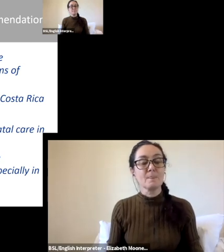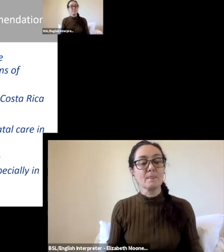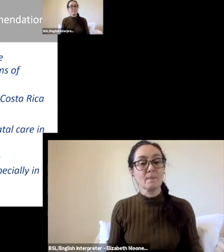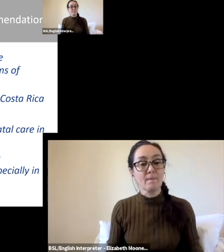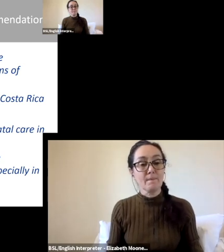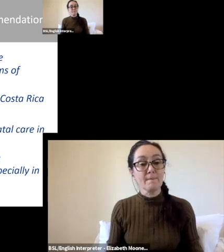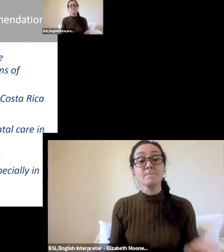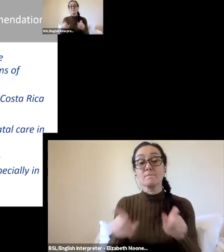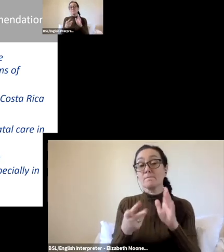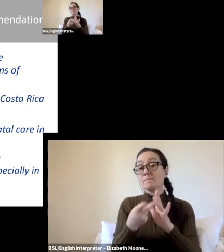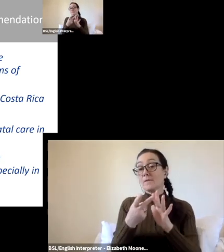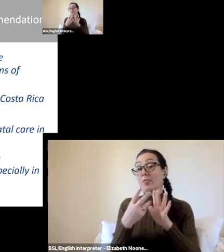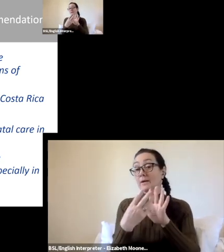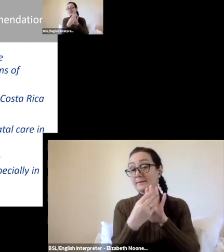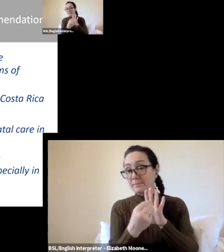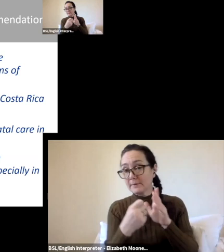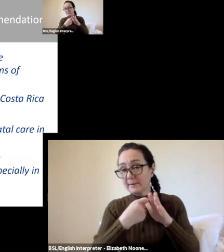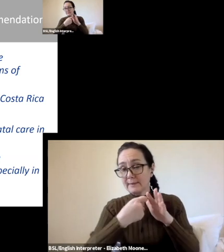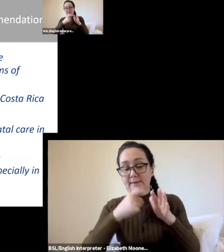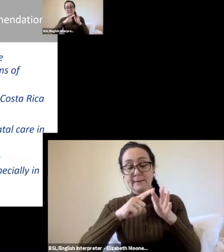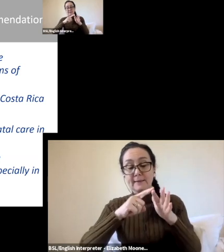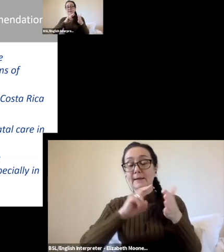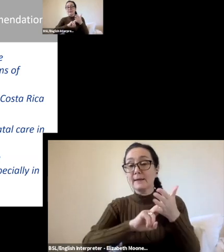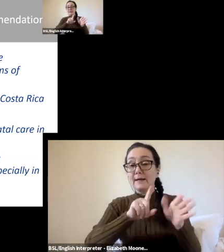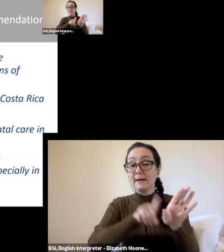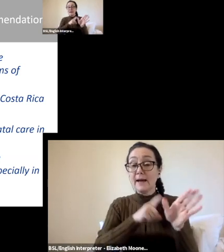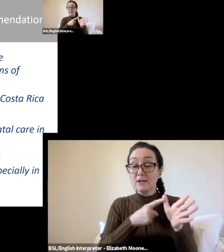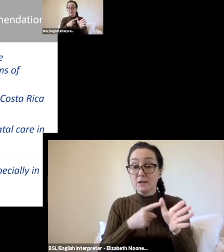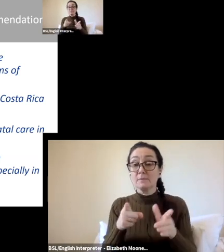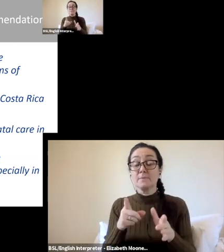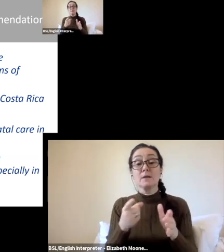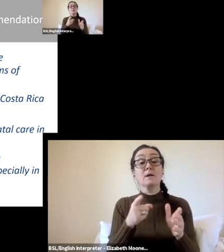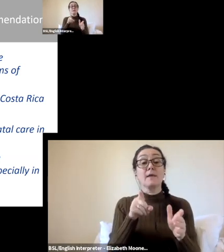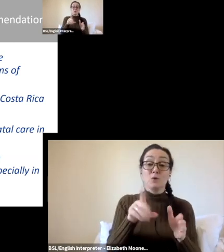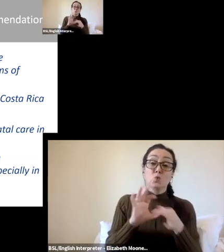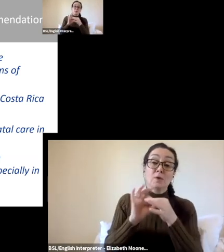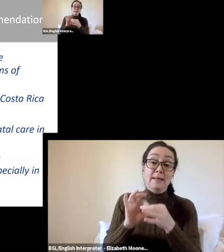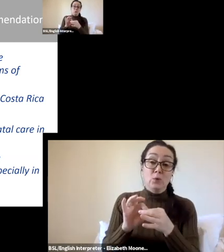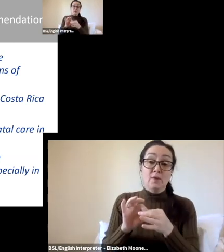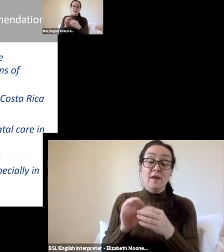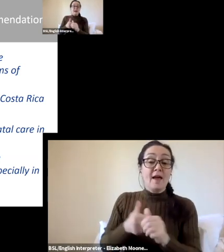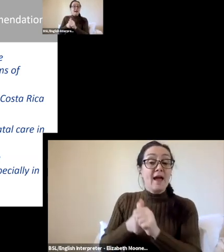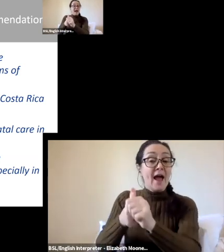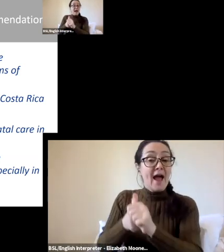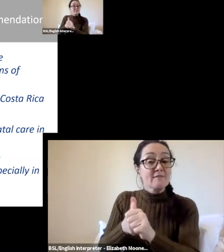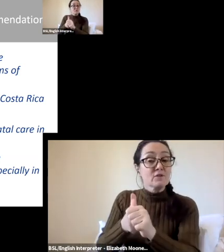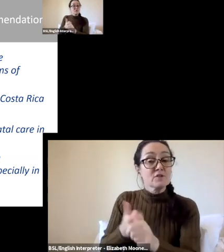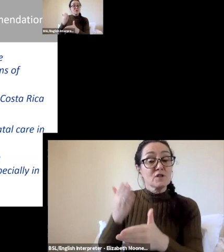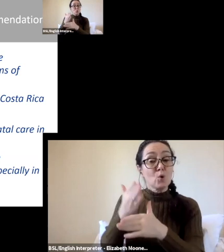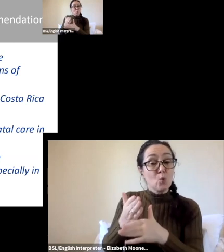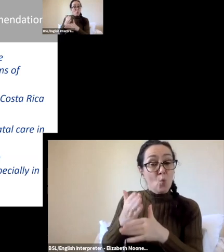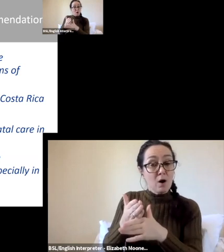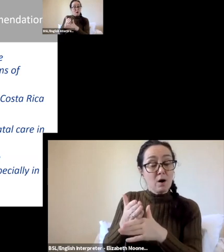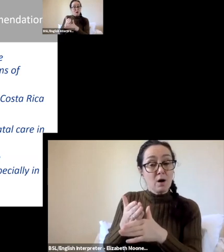in Kenya, we saw that following the advocacy work of NGOs working on sexual and